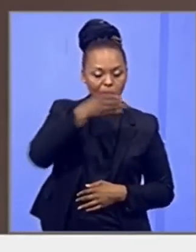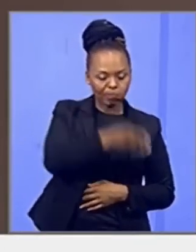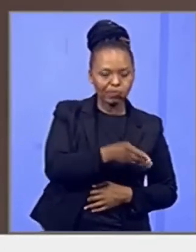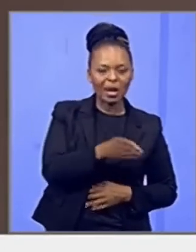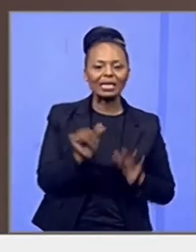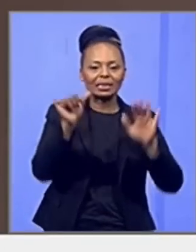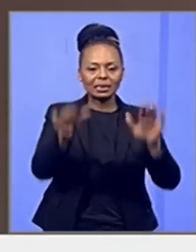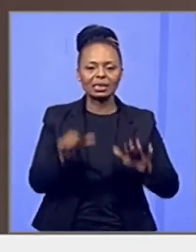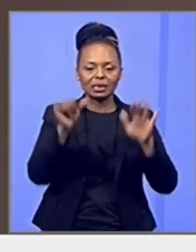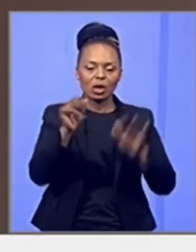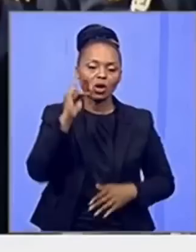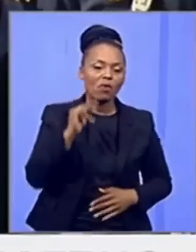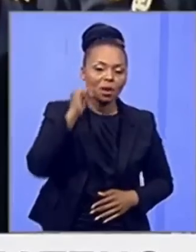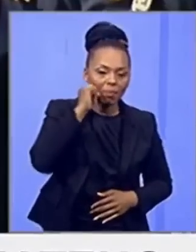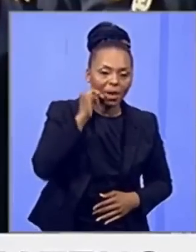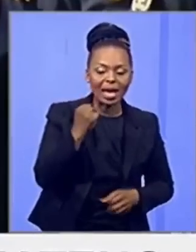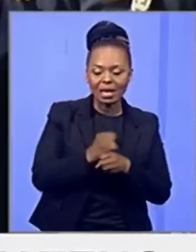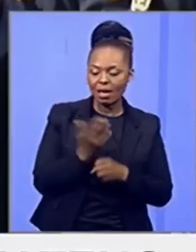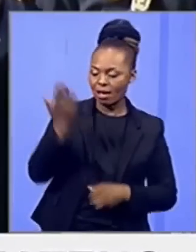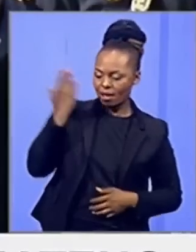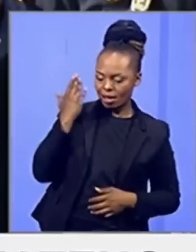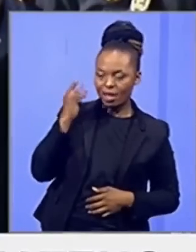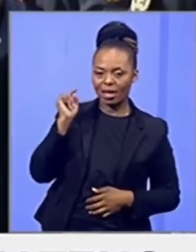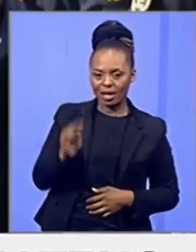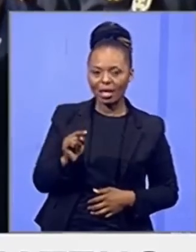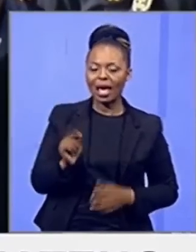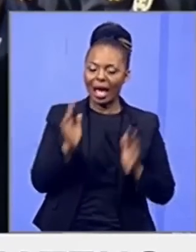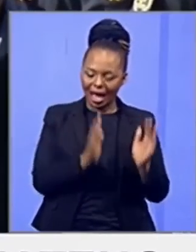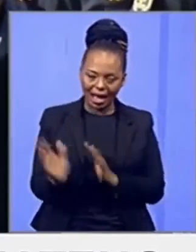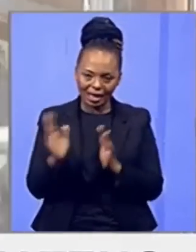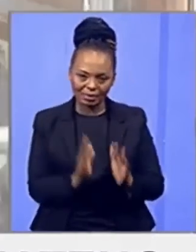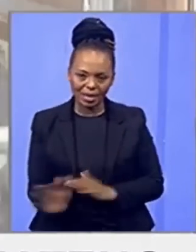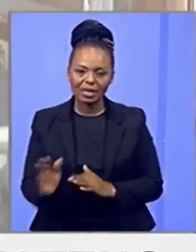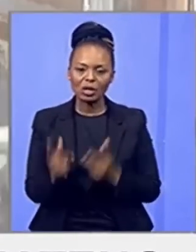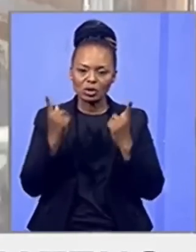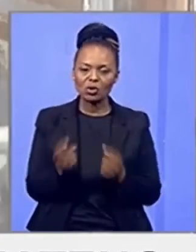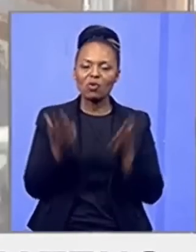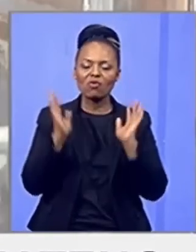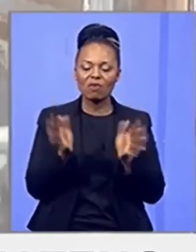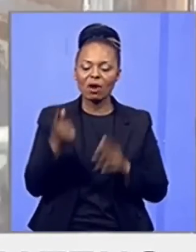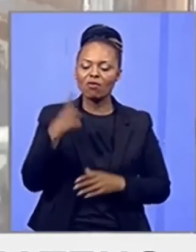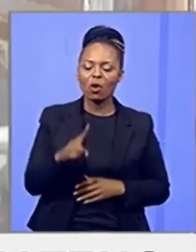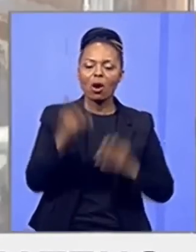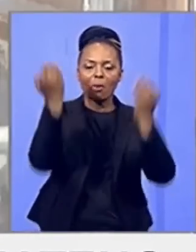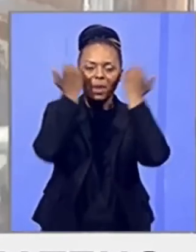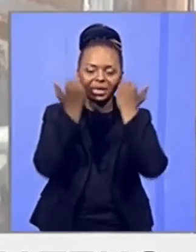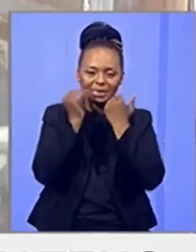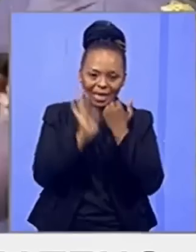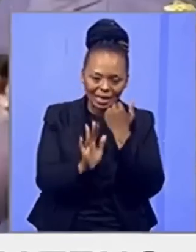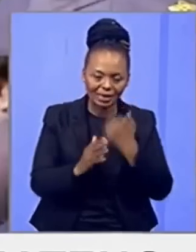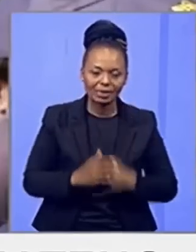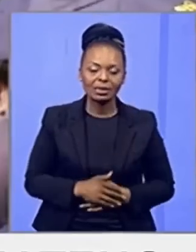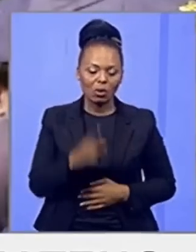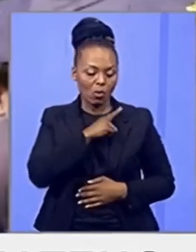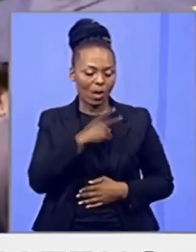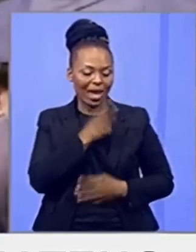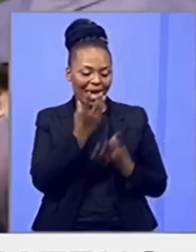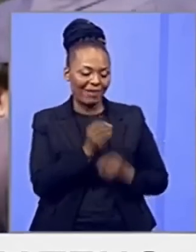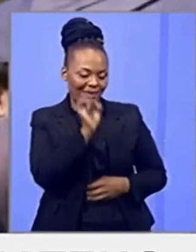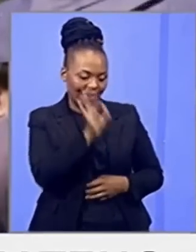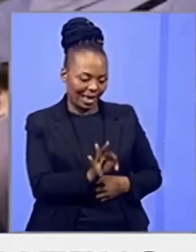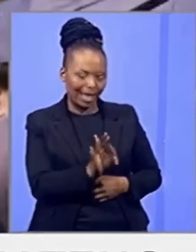November last year, and there was an arrangement made with the magistrate that because I'm in hiding and because there were already 3